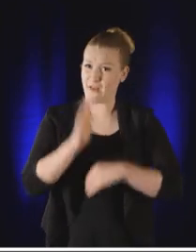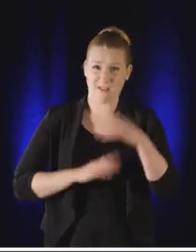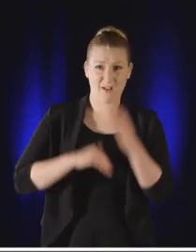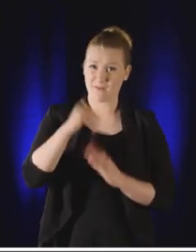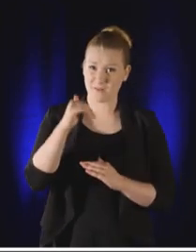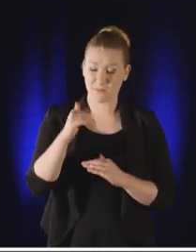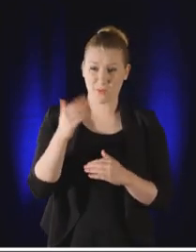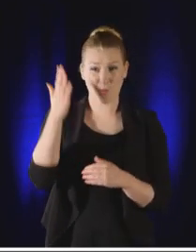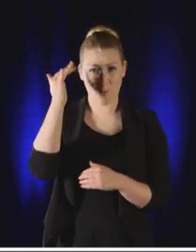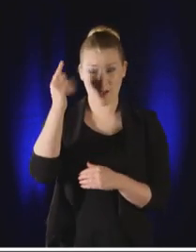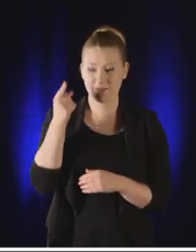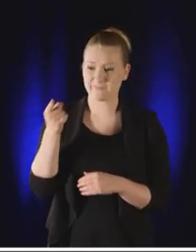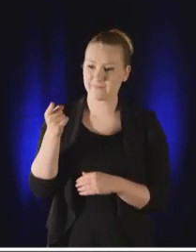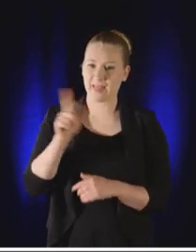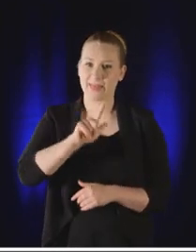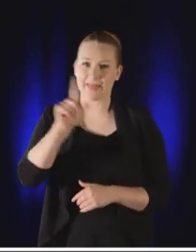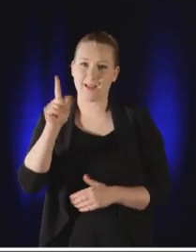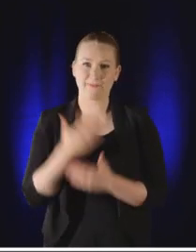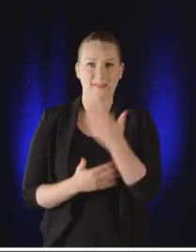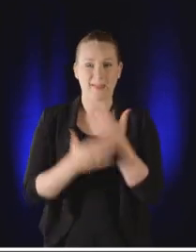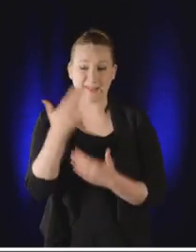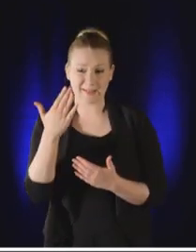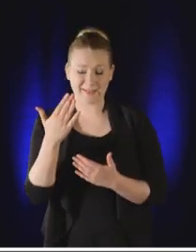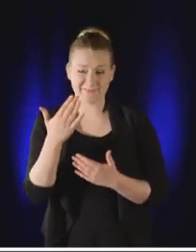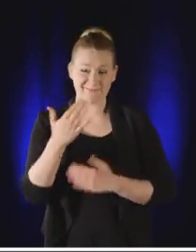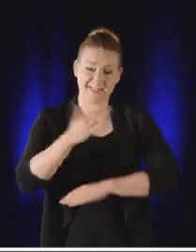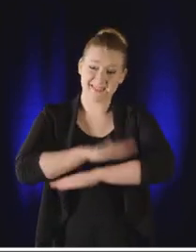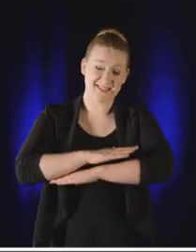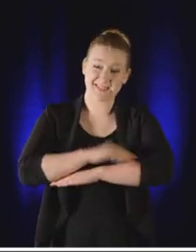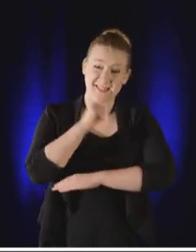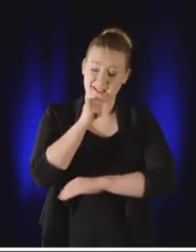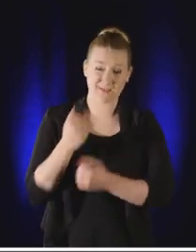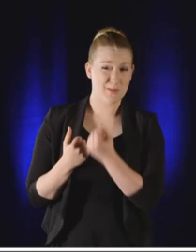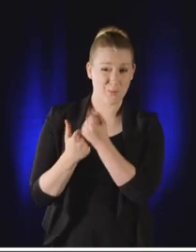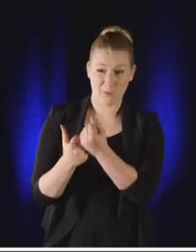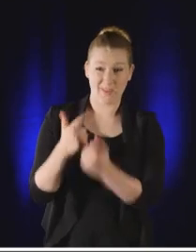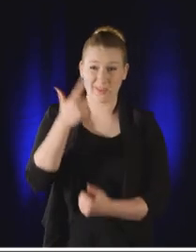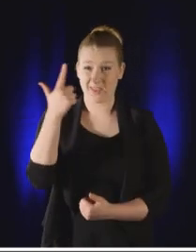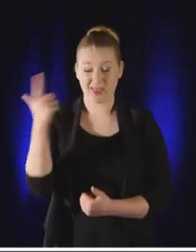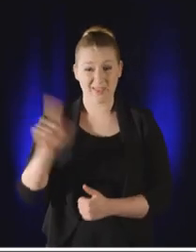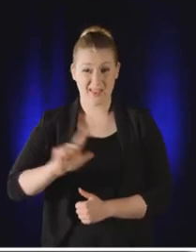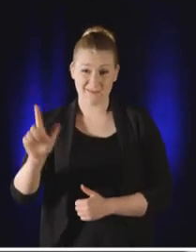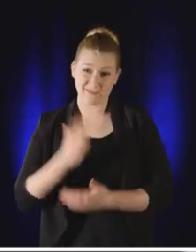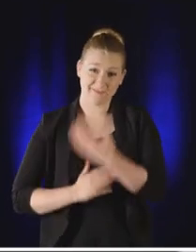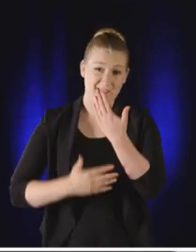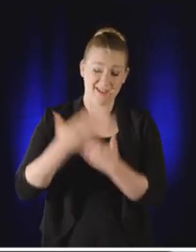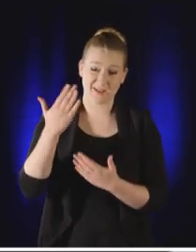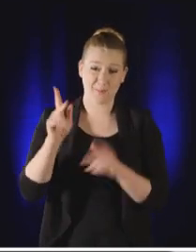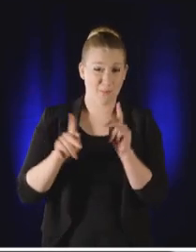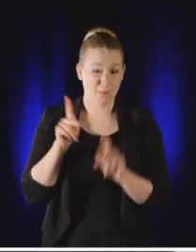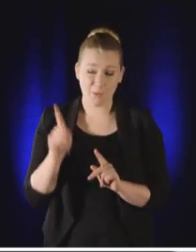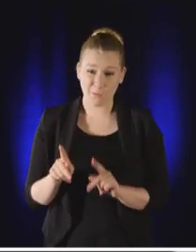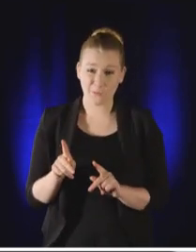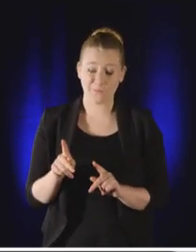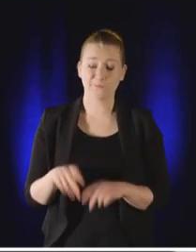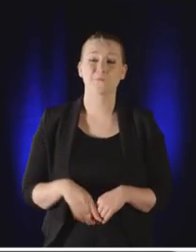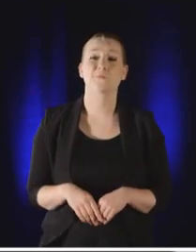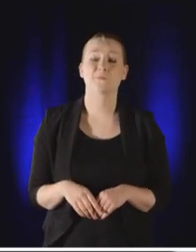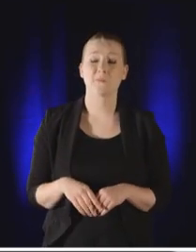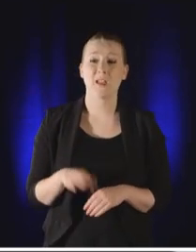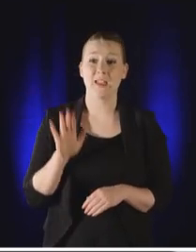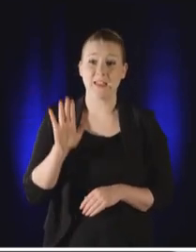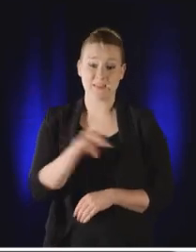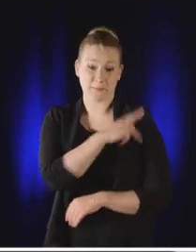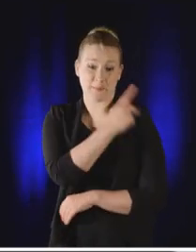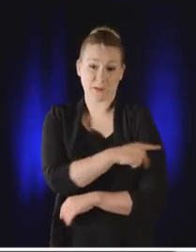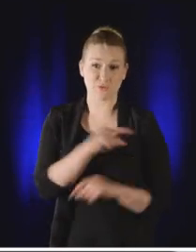was left-handed. And most of these desks are meant for right-handed students. He also told me that over the years, he had had an